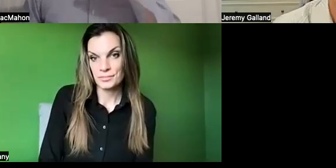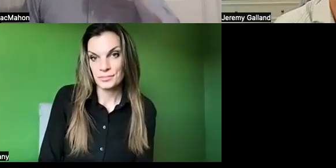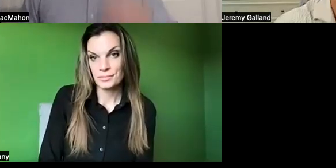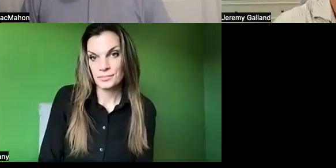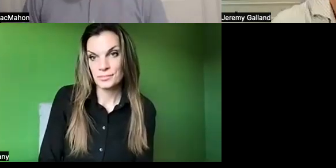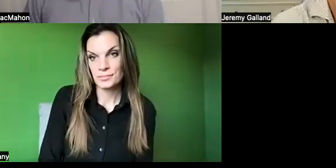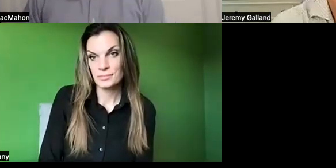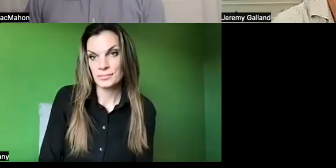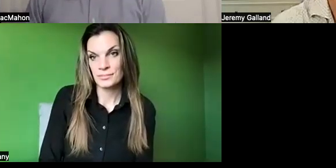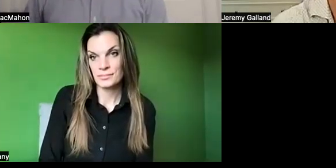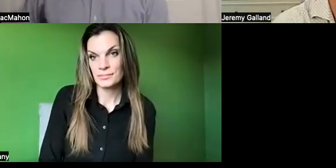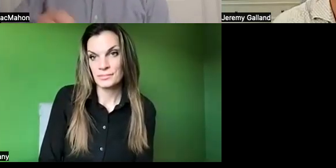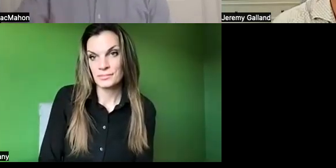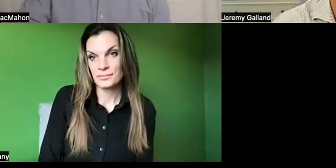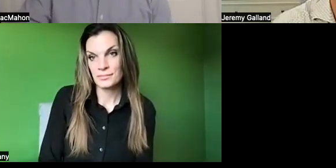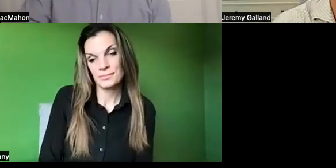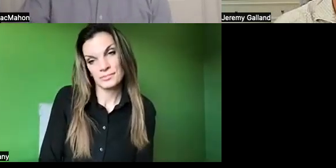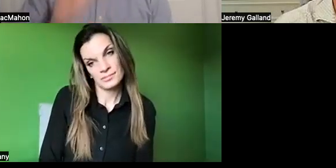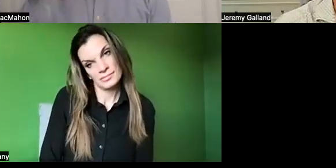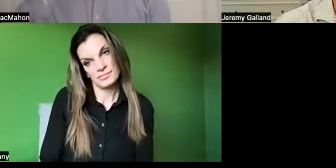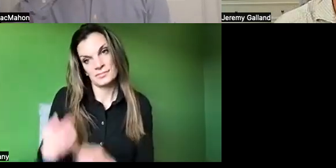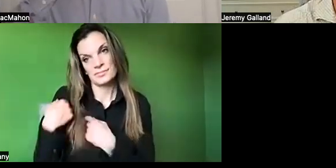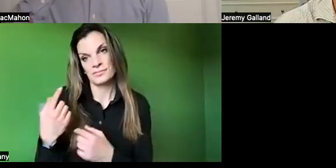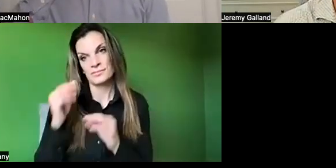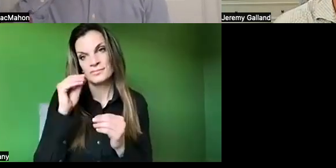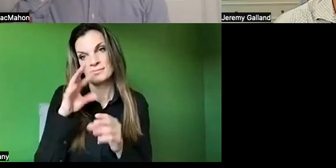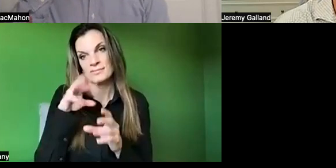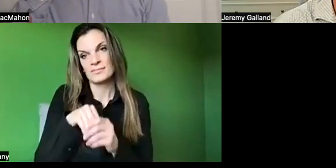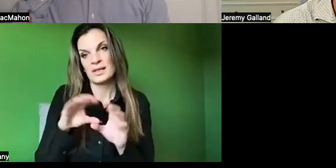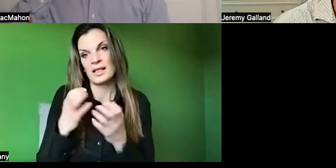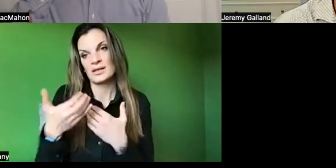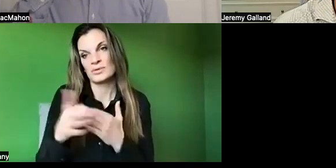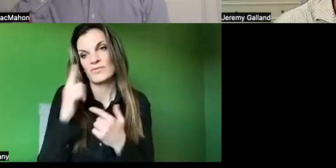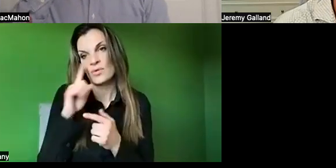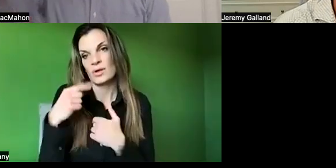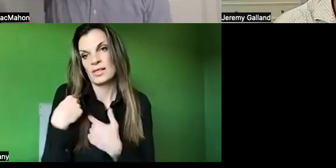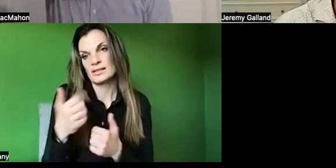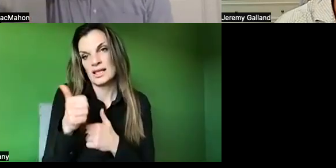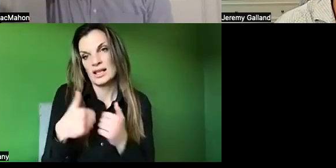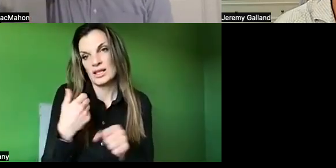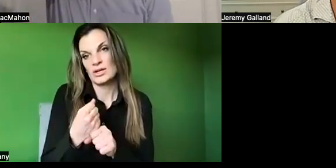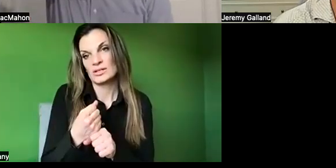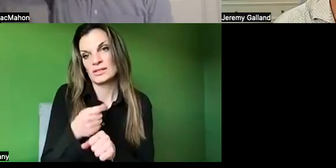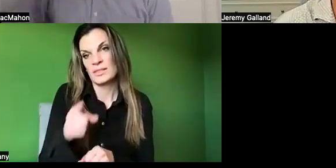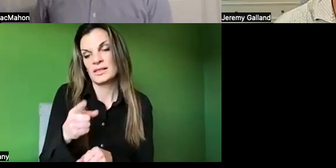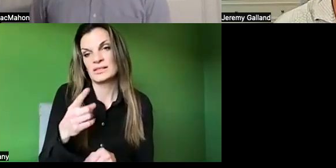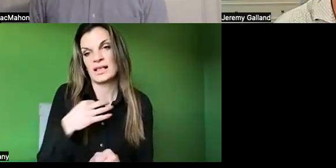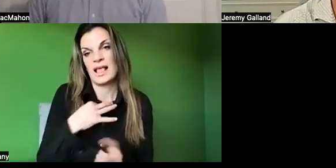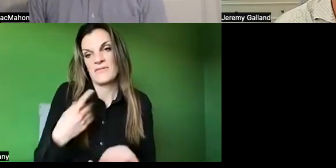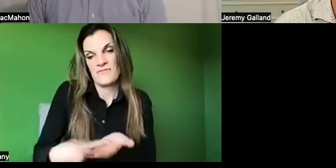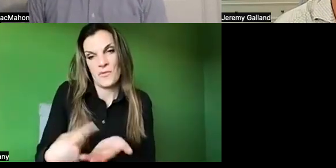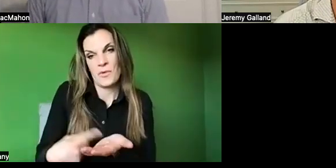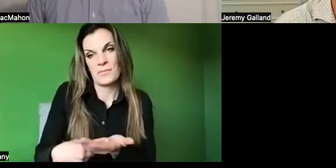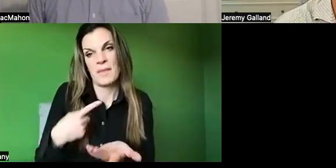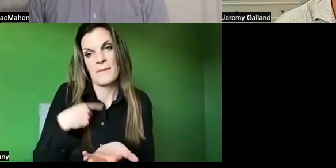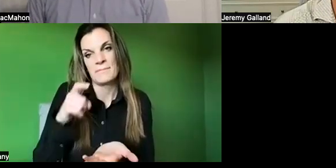All right, well, I've been teaching in the classrooms for 10 years, and I'm not really going to let this candidate forum go without